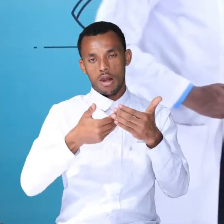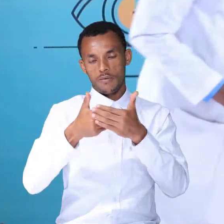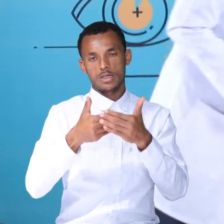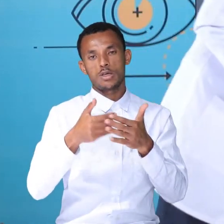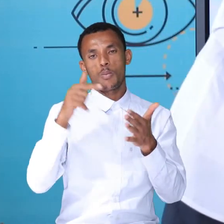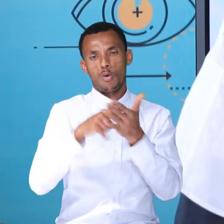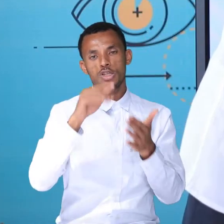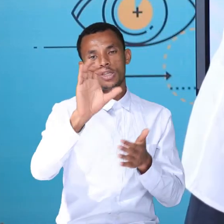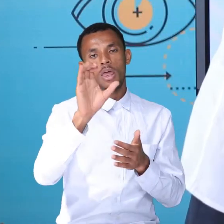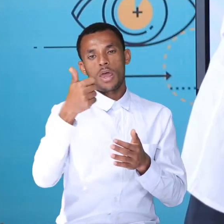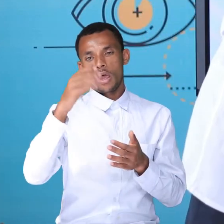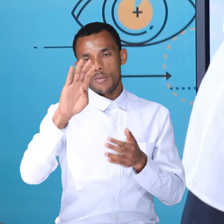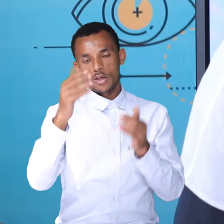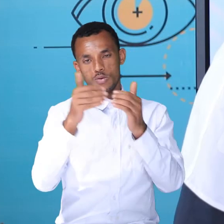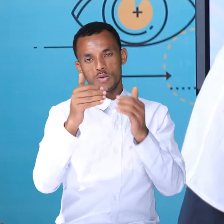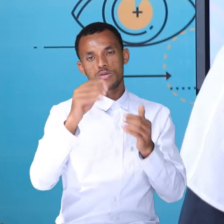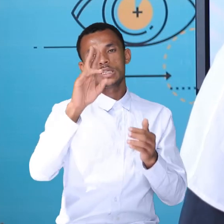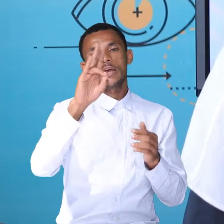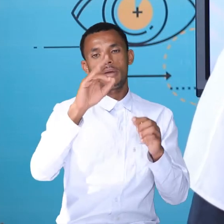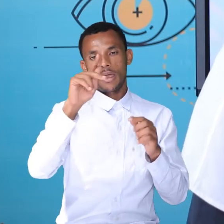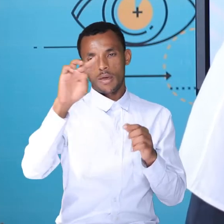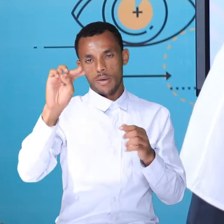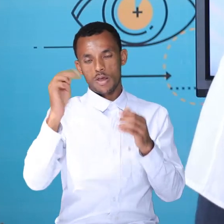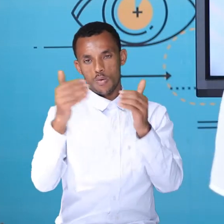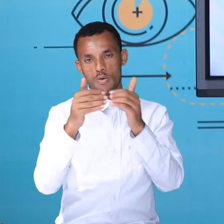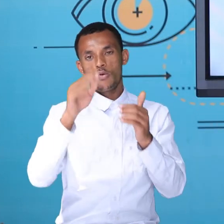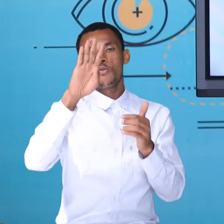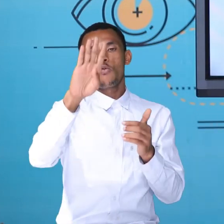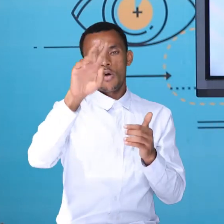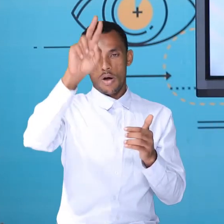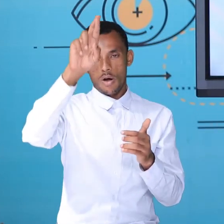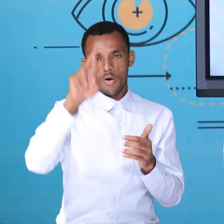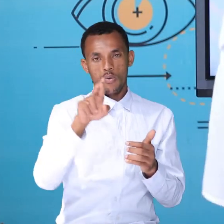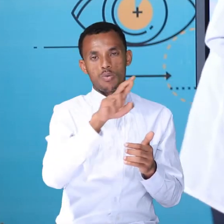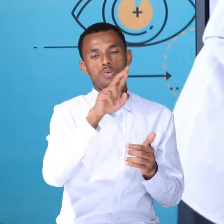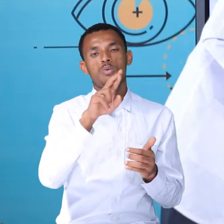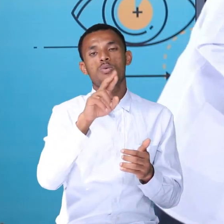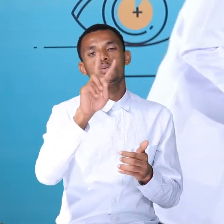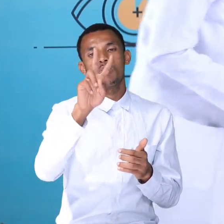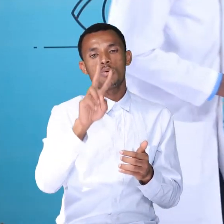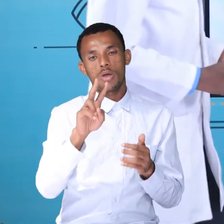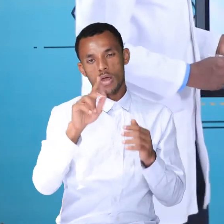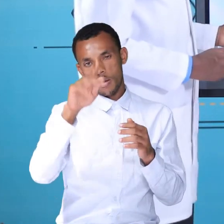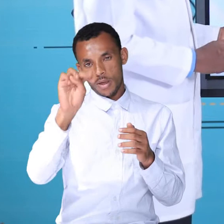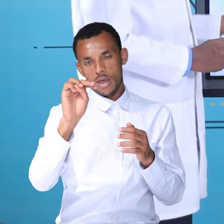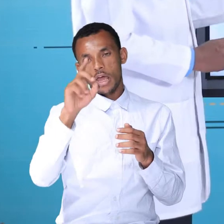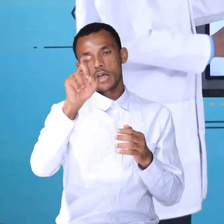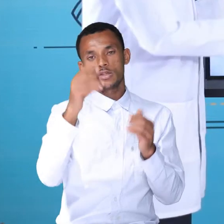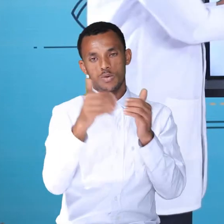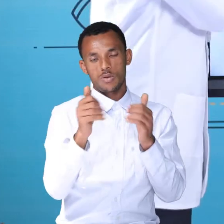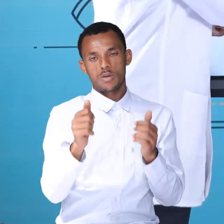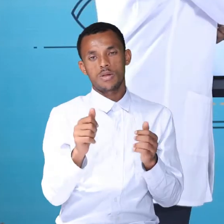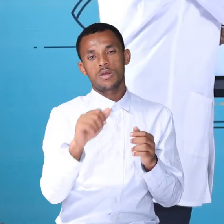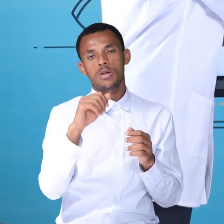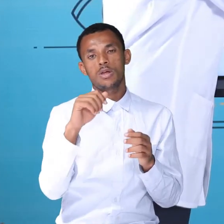C. So AB is 7 kilometers. BC it was equal to 4√2 kilometers. Then what is x when you are asked? You have